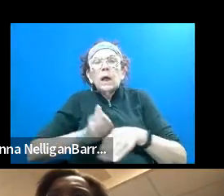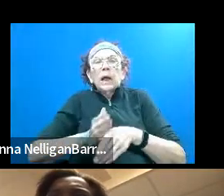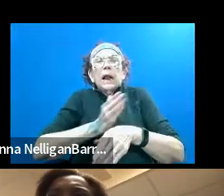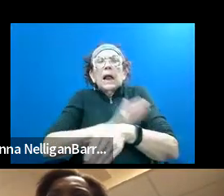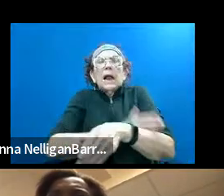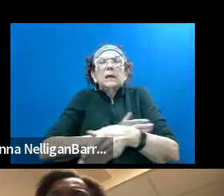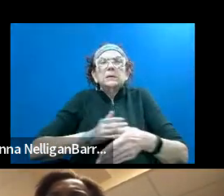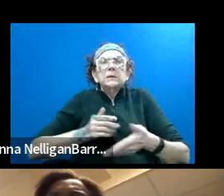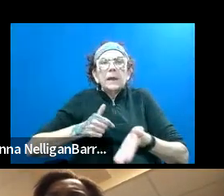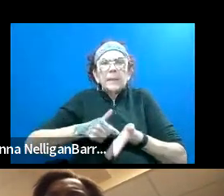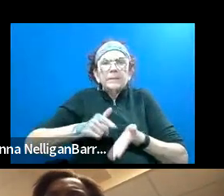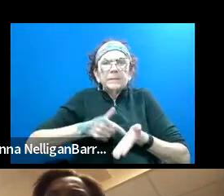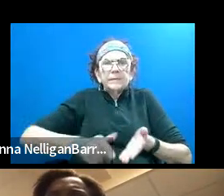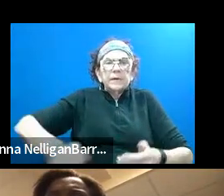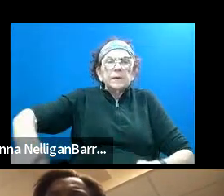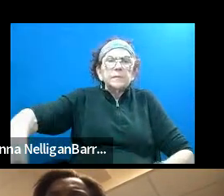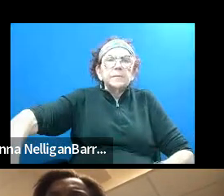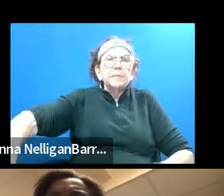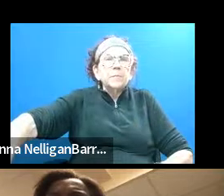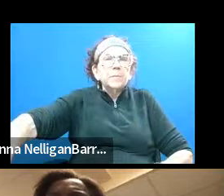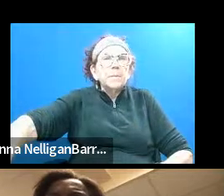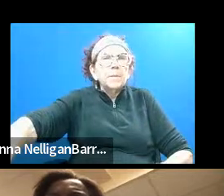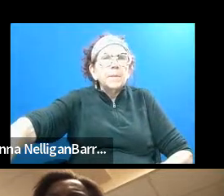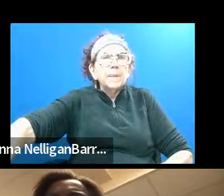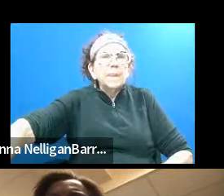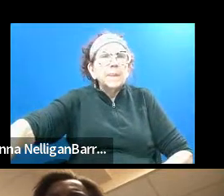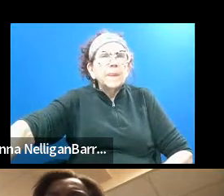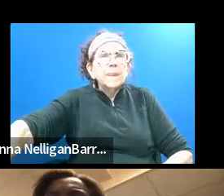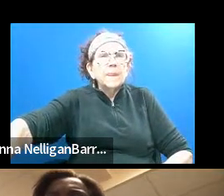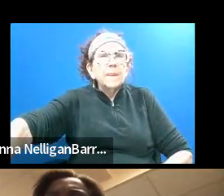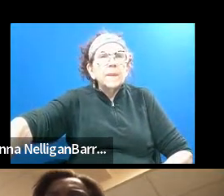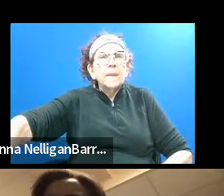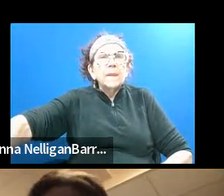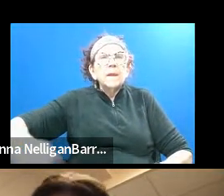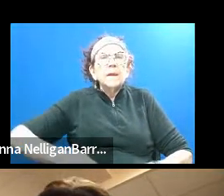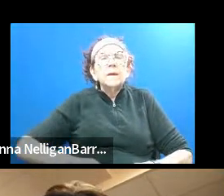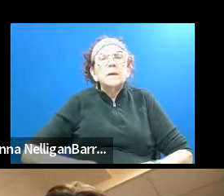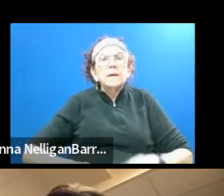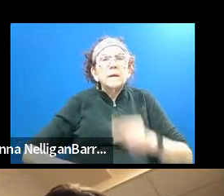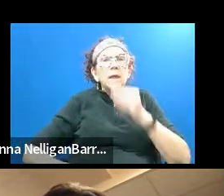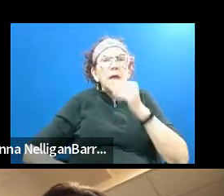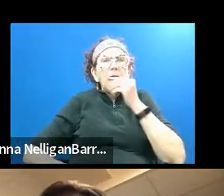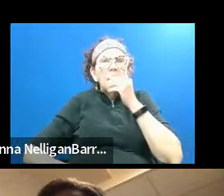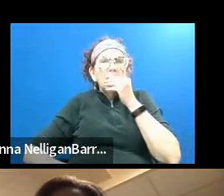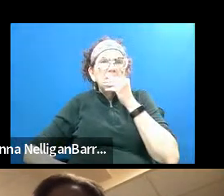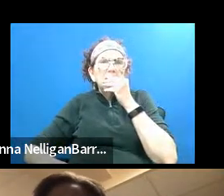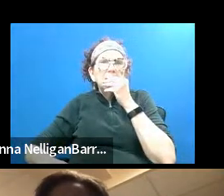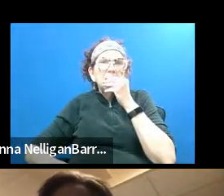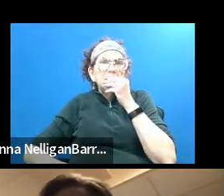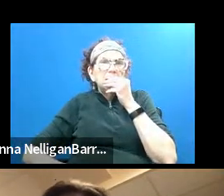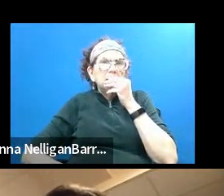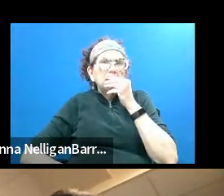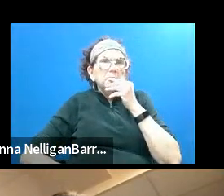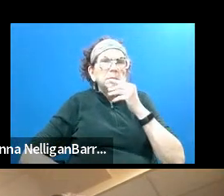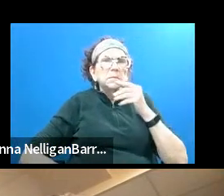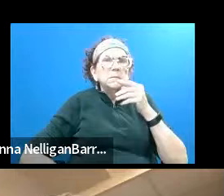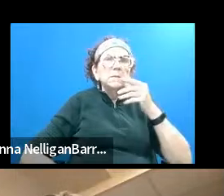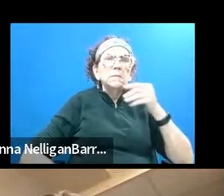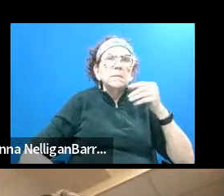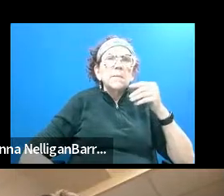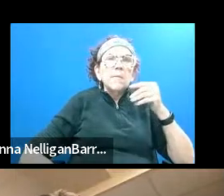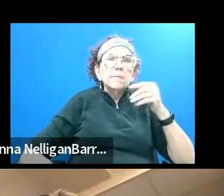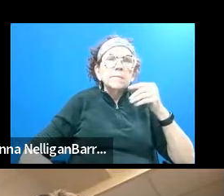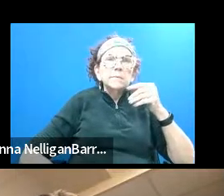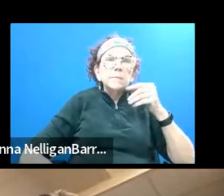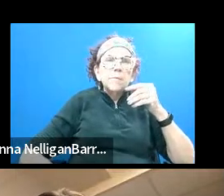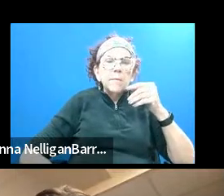bid are a part of Rochester, the greater Rochester. And whatever we can do to ensure that we